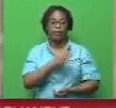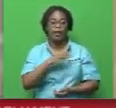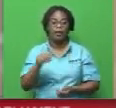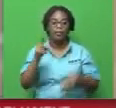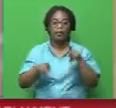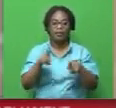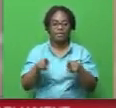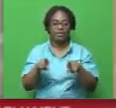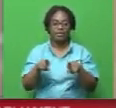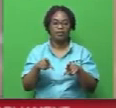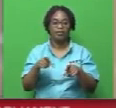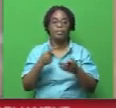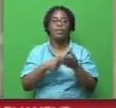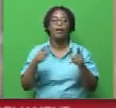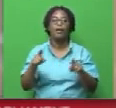meantime,